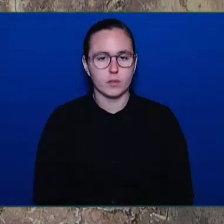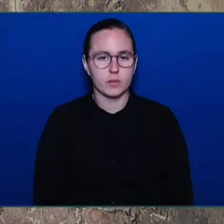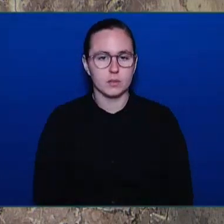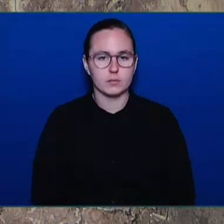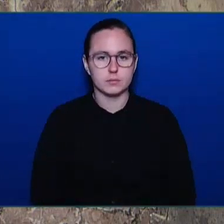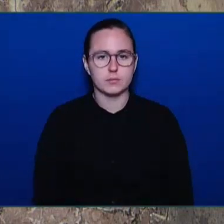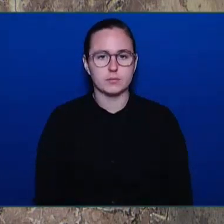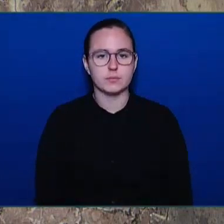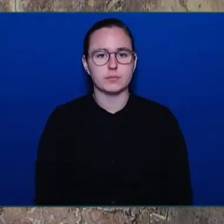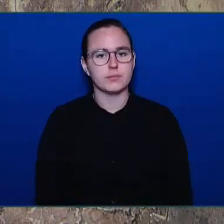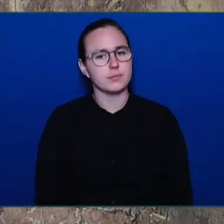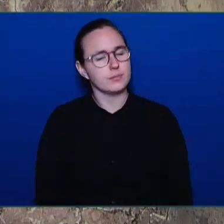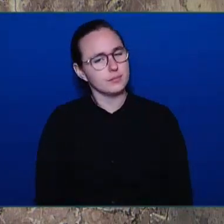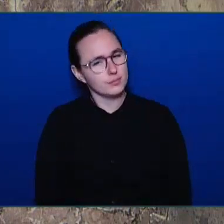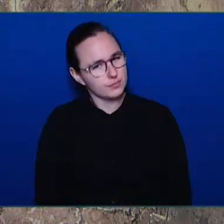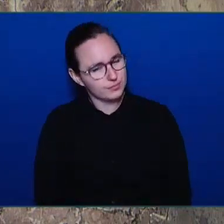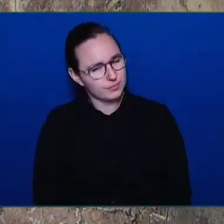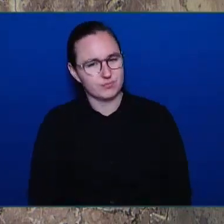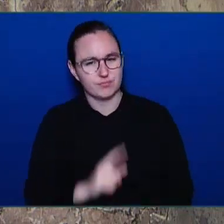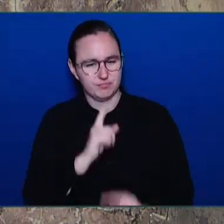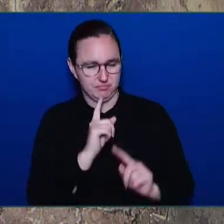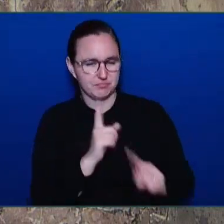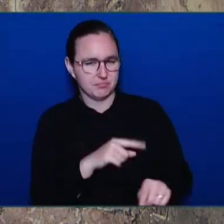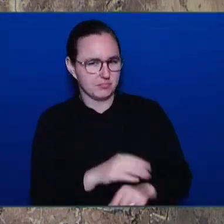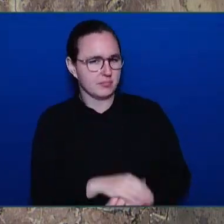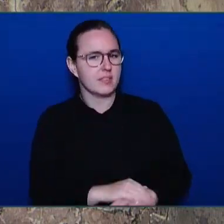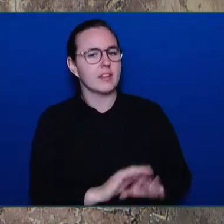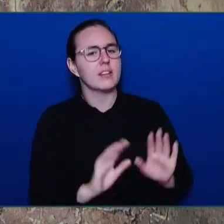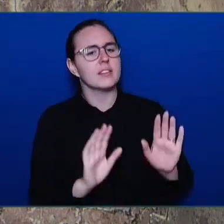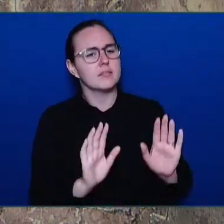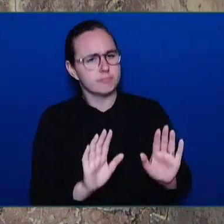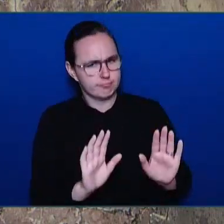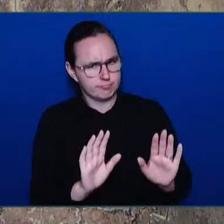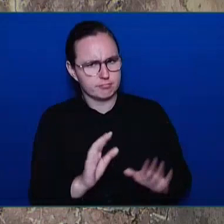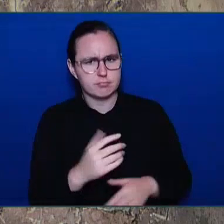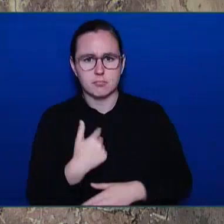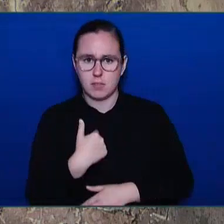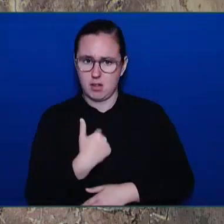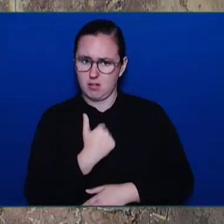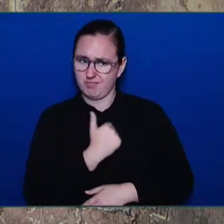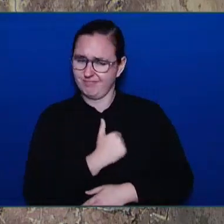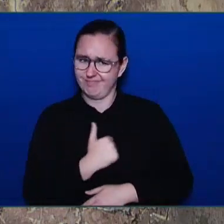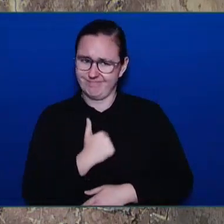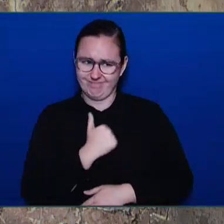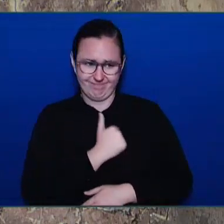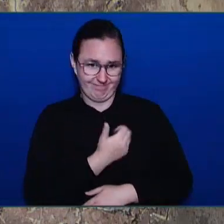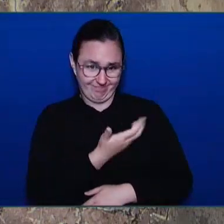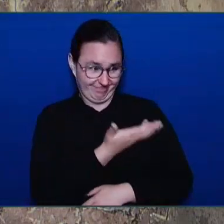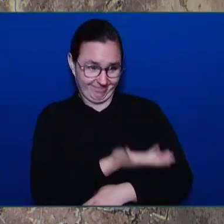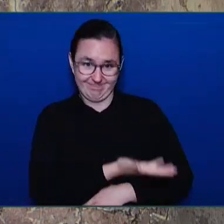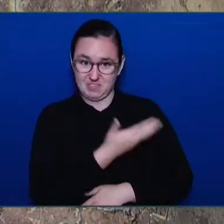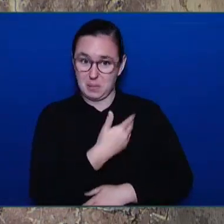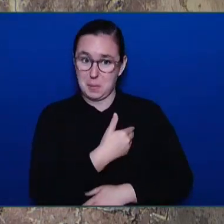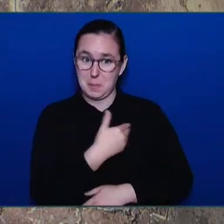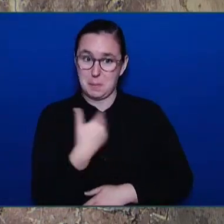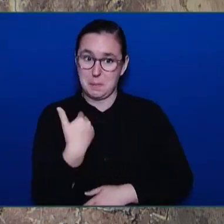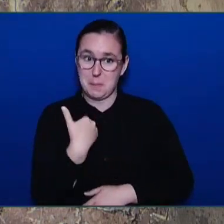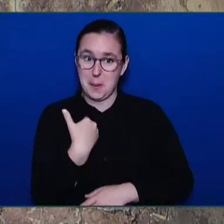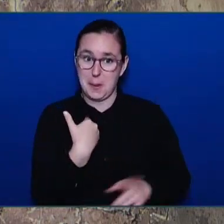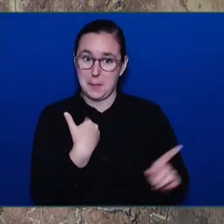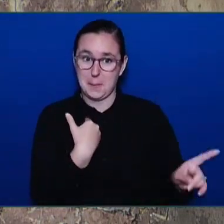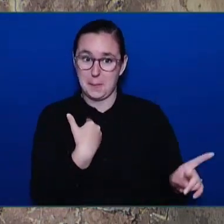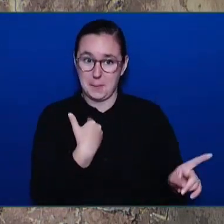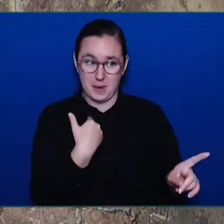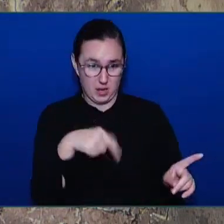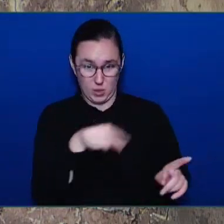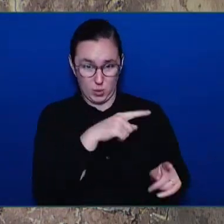member opposite is choosing to label anyone who disagrees with his position as an extremist. That